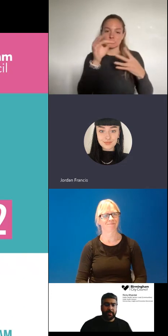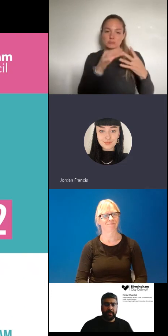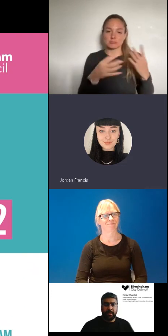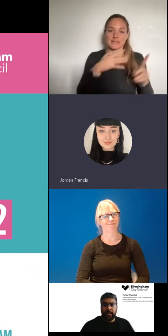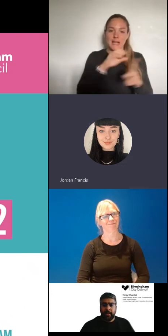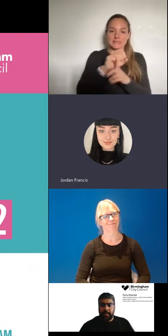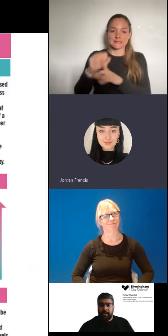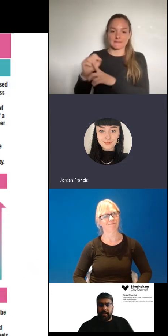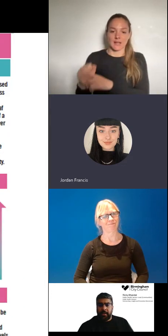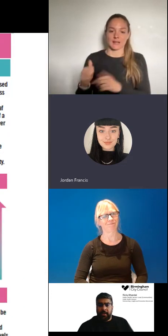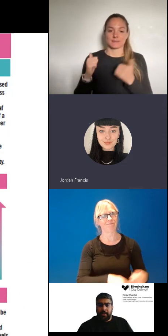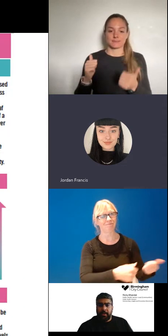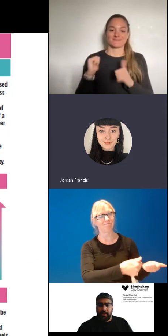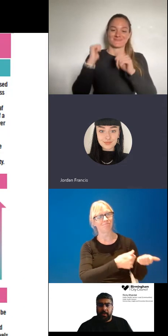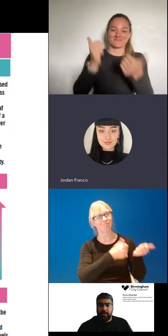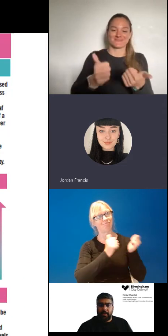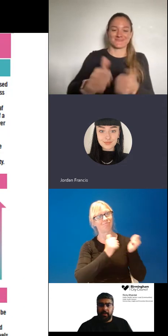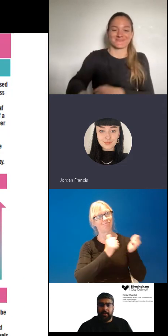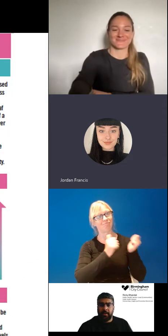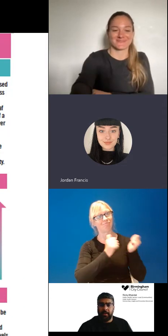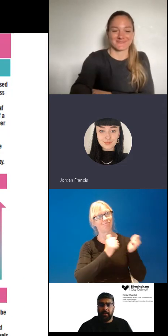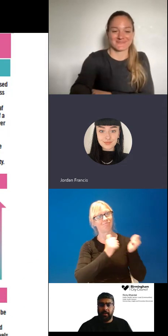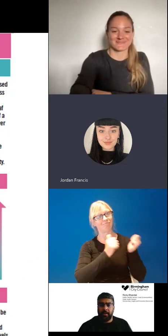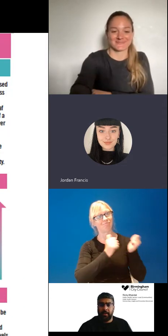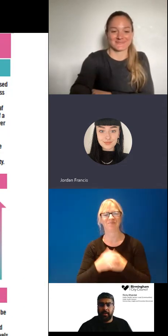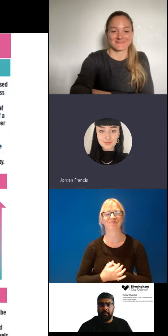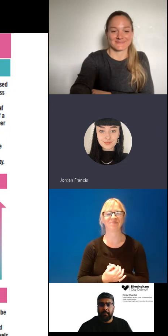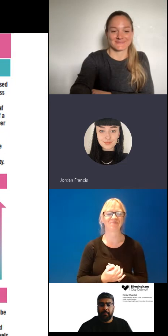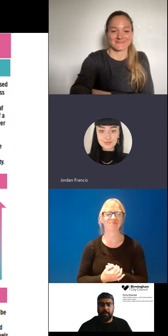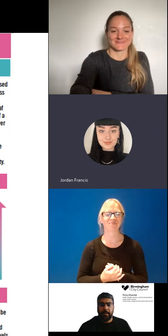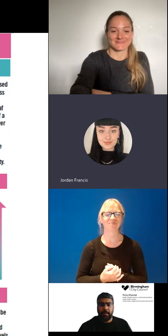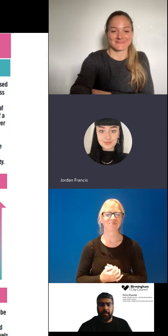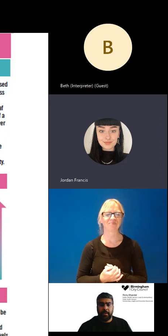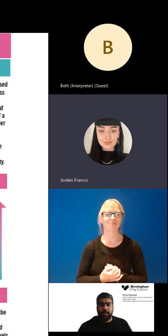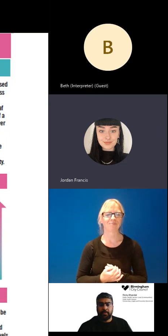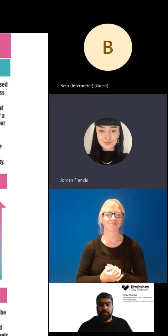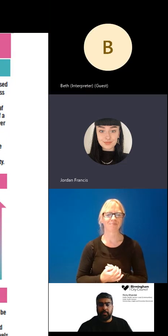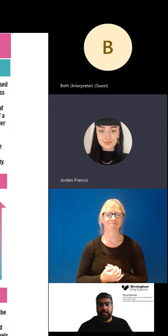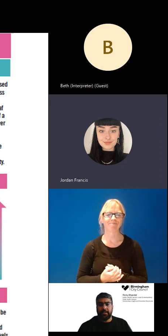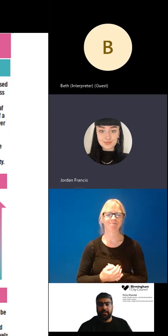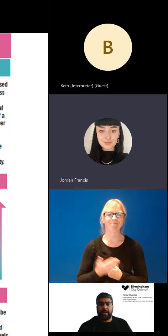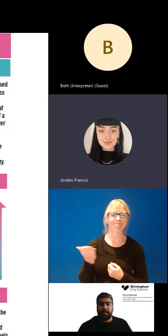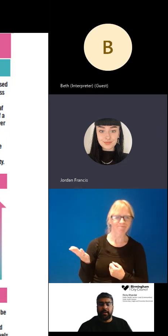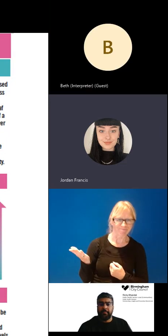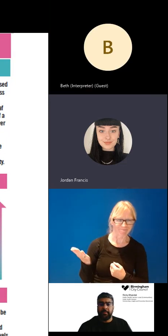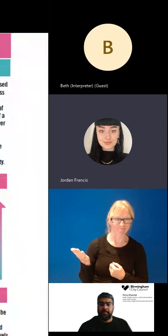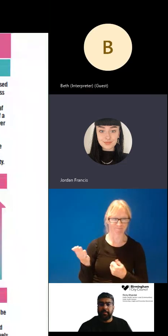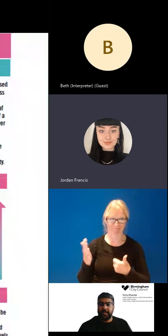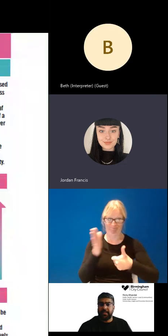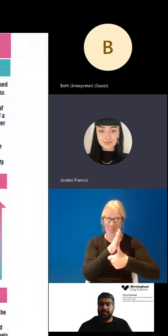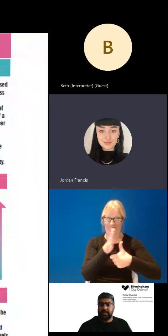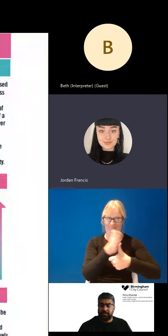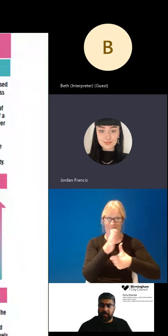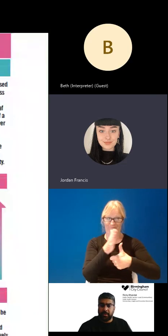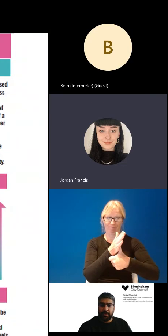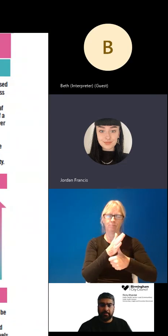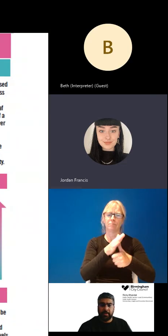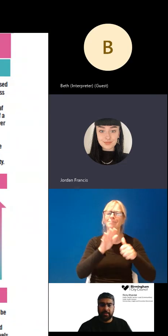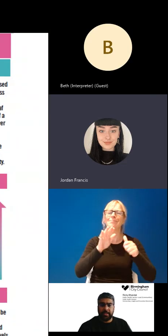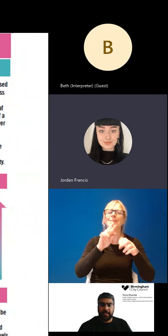Jordan? So one is looking at from an